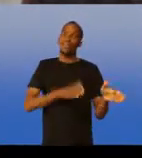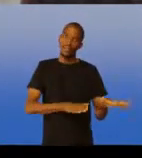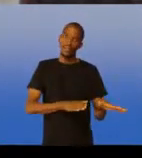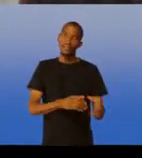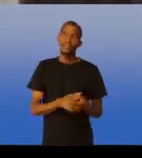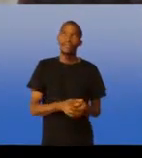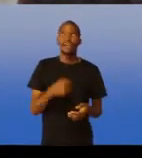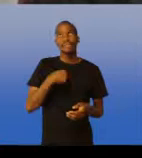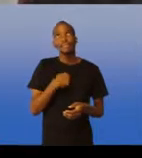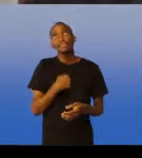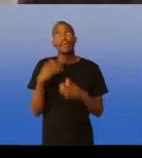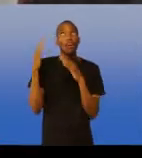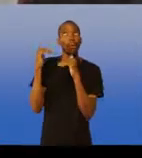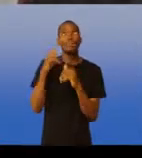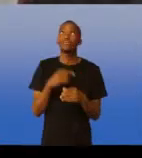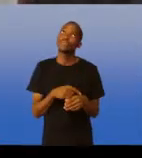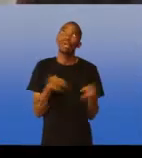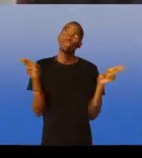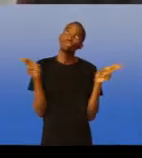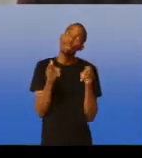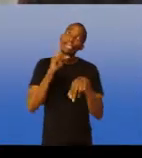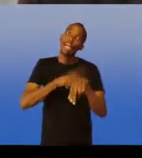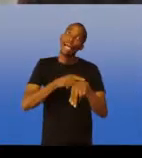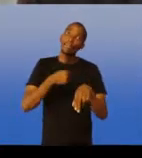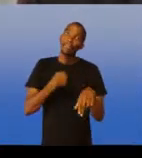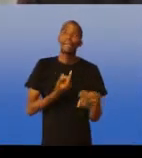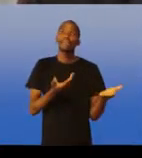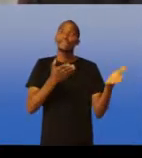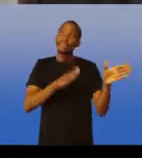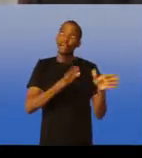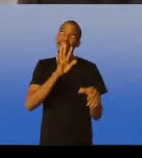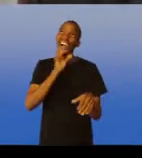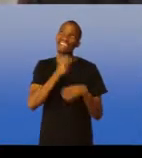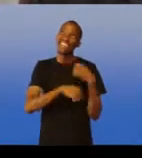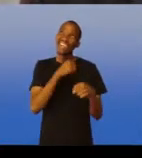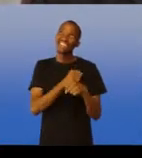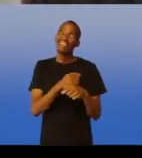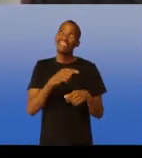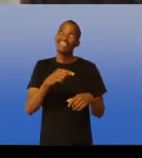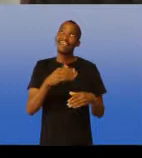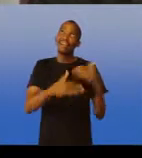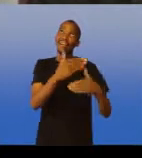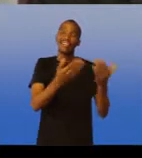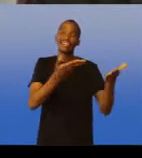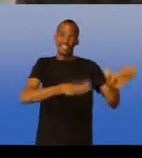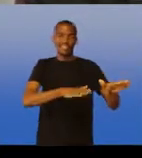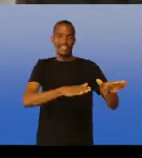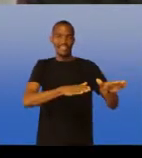Ke ne ke itsholohetse hela yalo gore nya wai ke a go swa within 5 years ke tabe ke se o mo